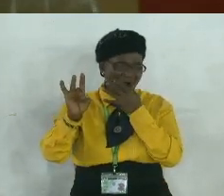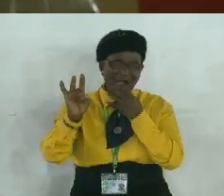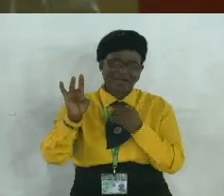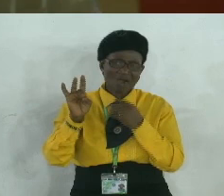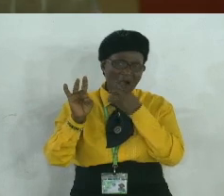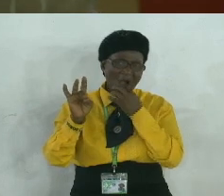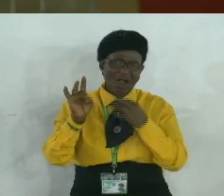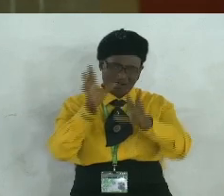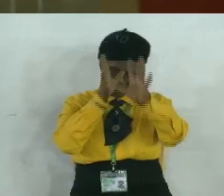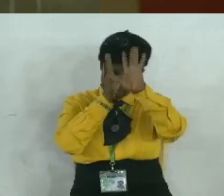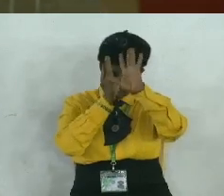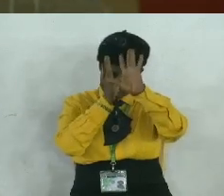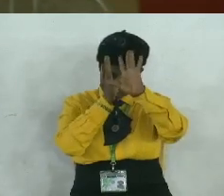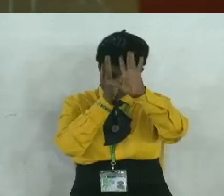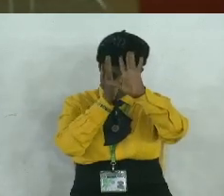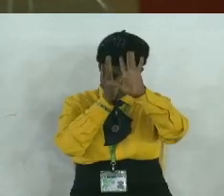Father,